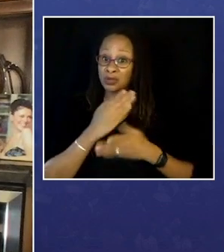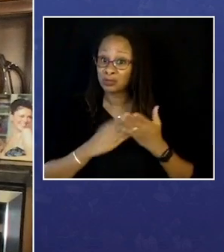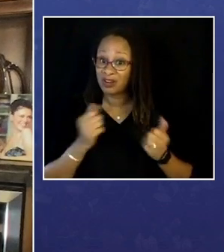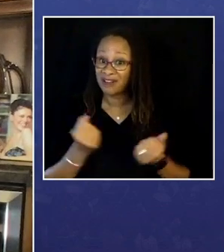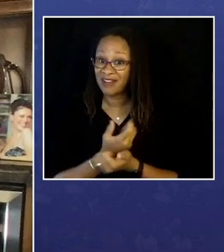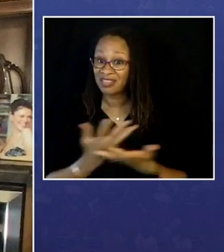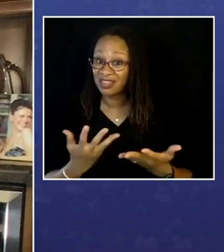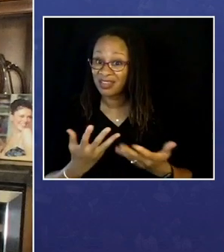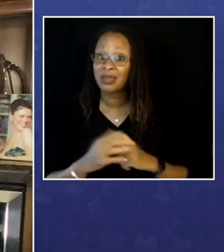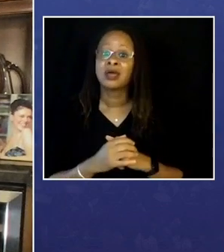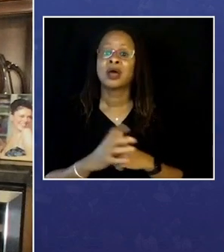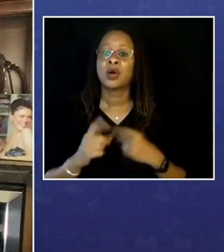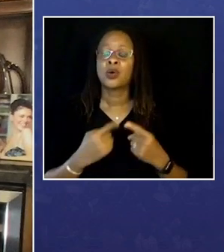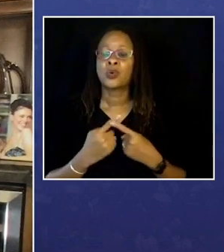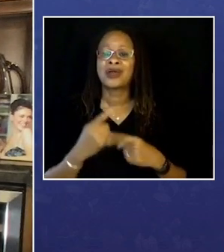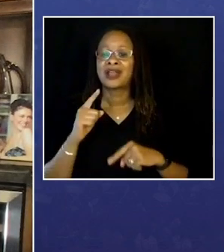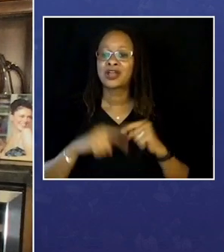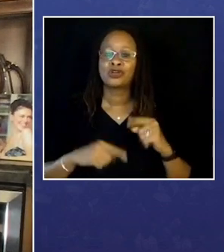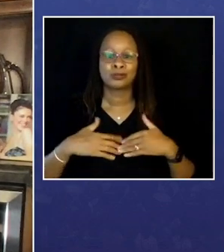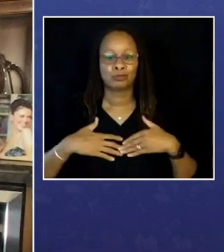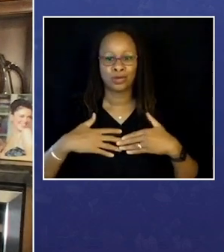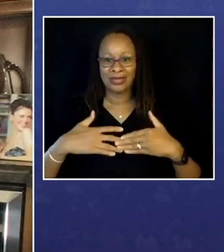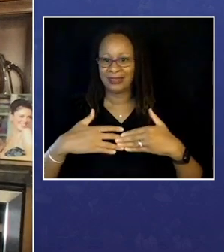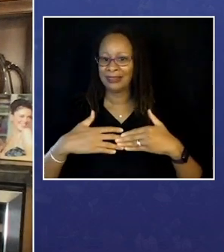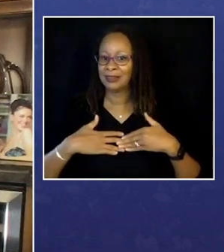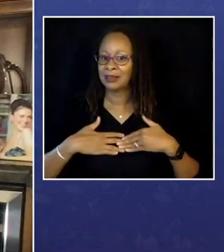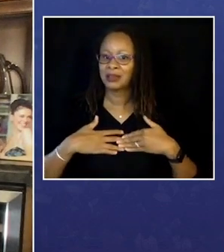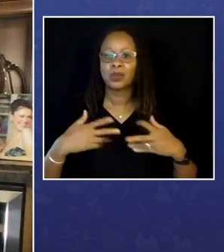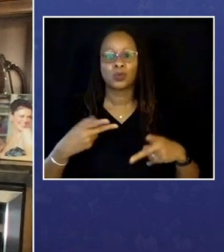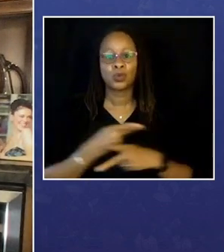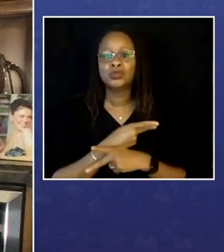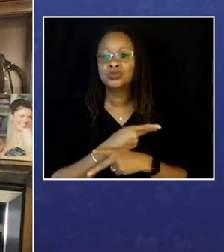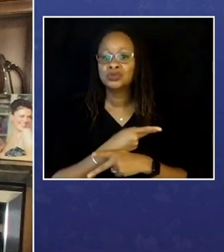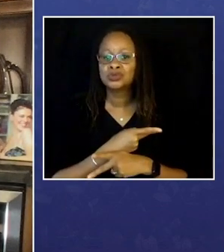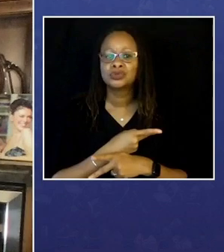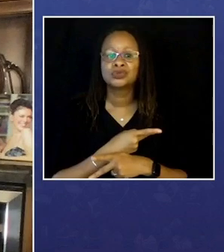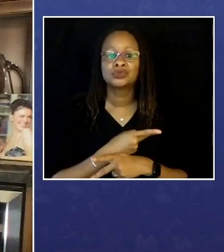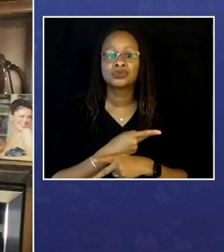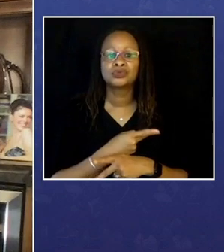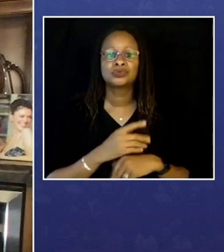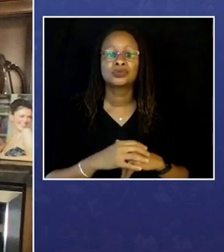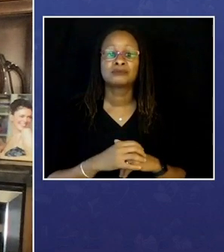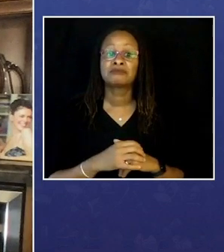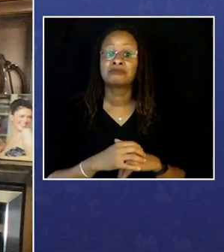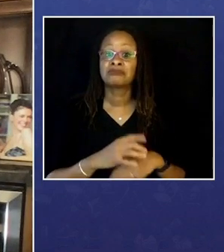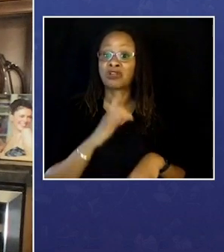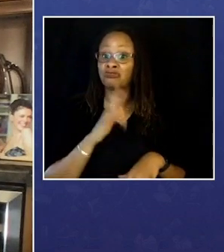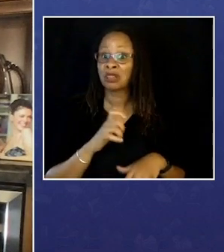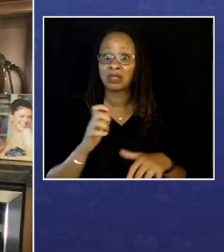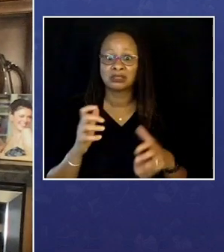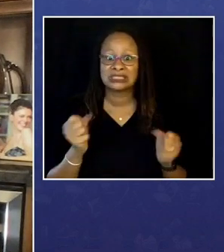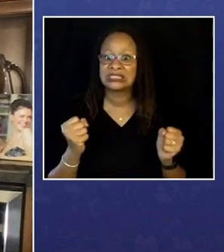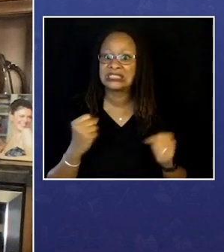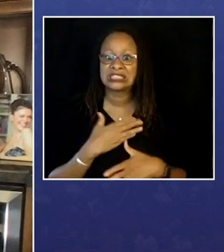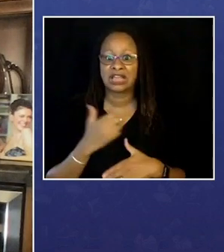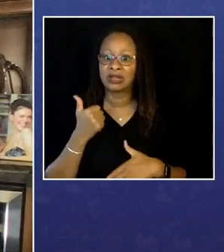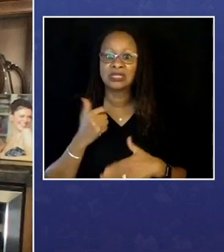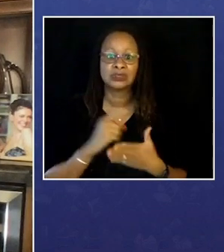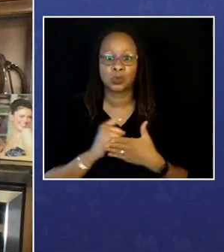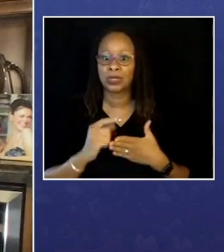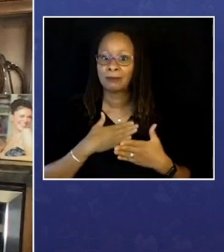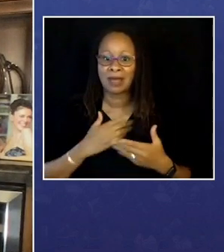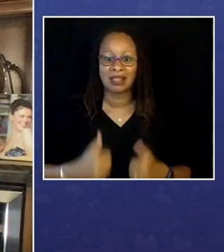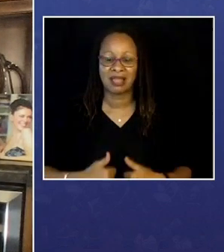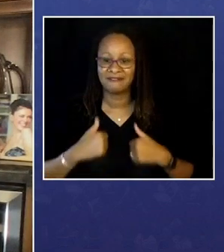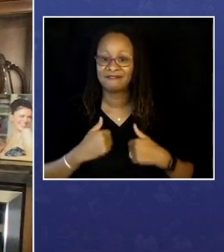of all of it was when I couldn't breathe, and it was literally the scariest weeks of my